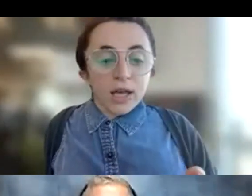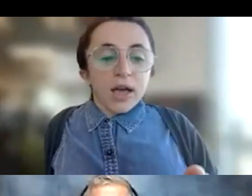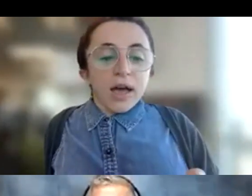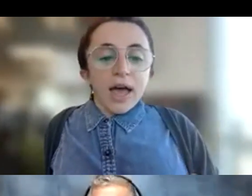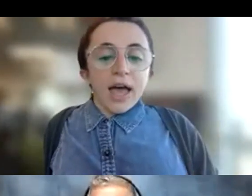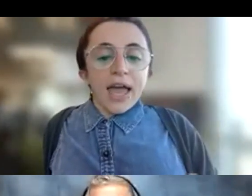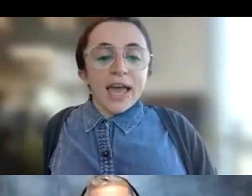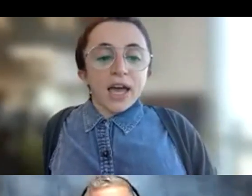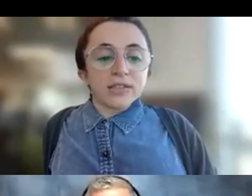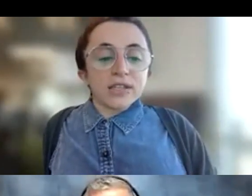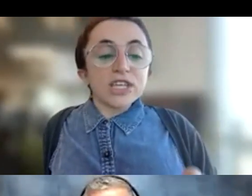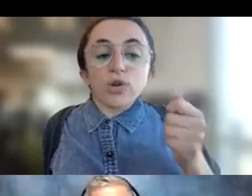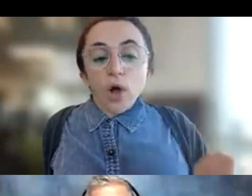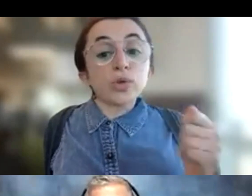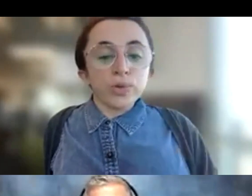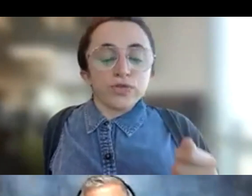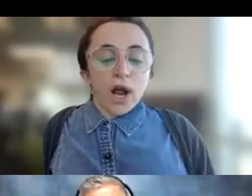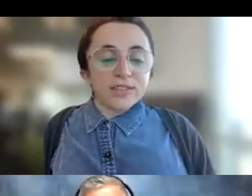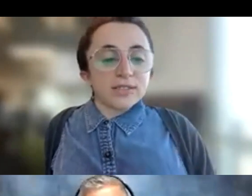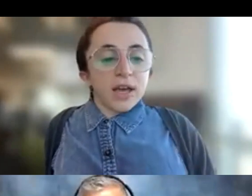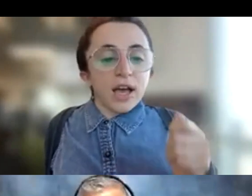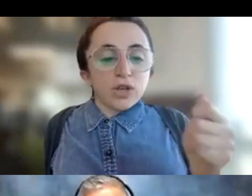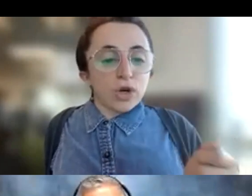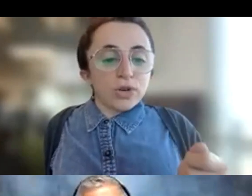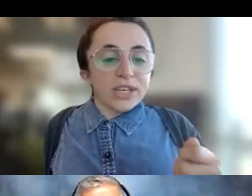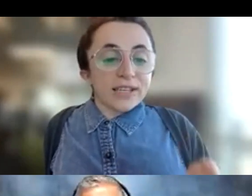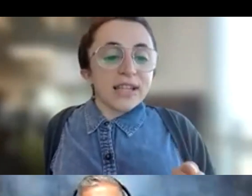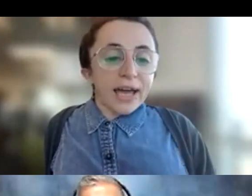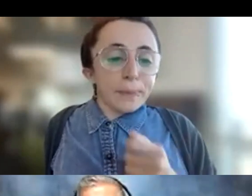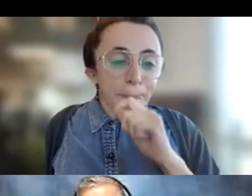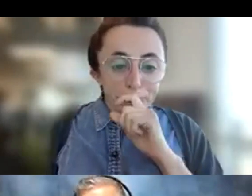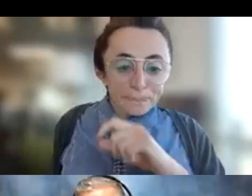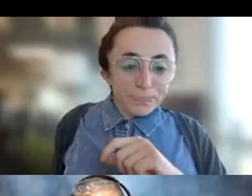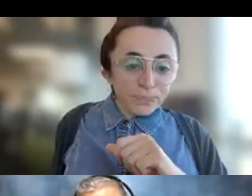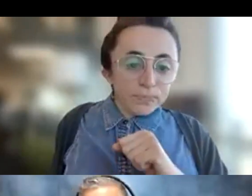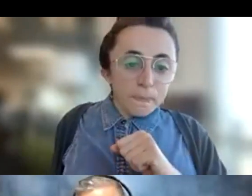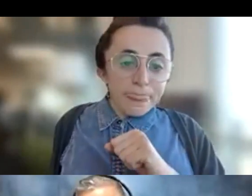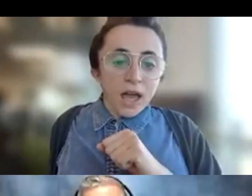housing. And these are all tools for us. You can go to the next slide.